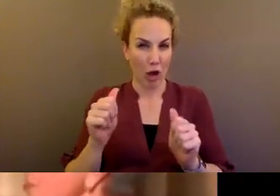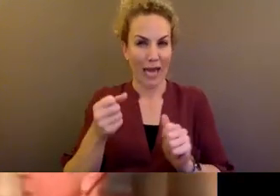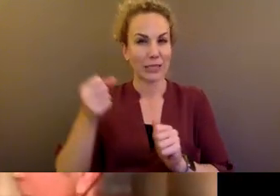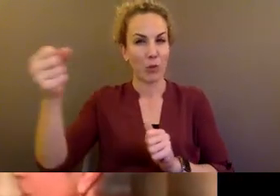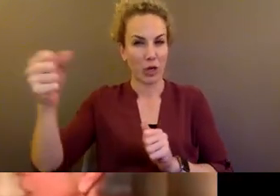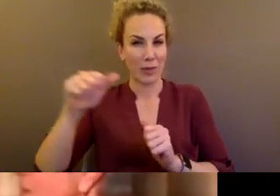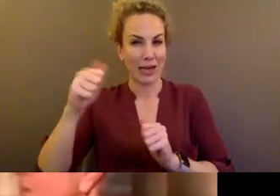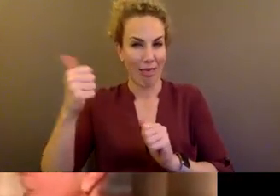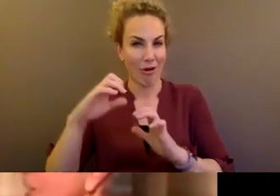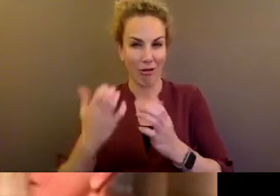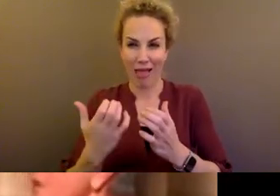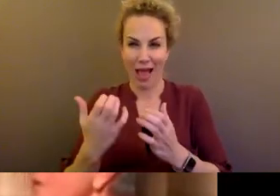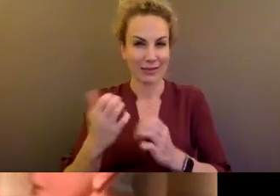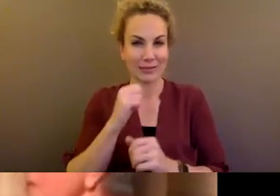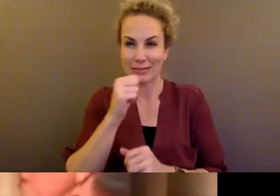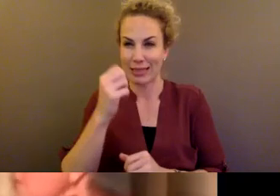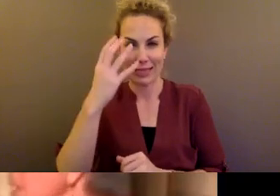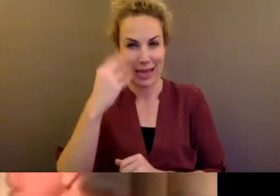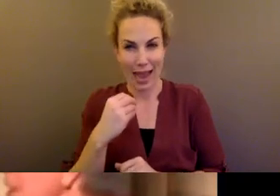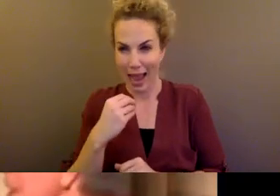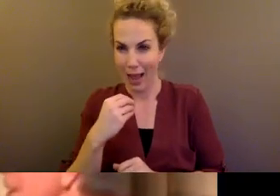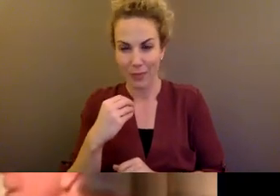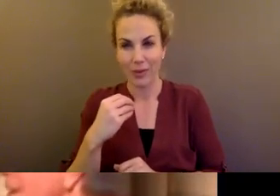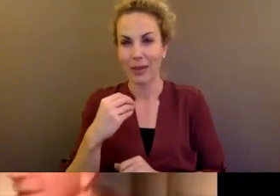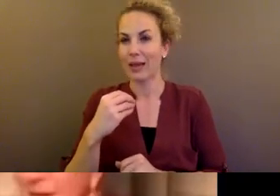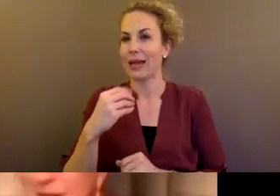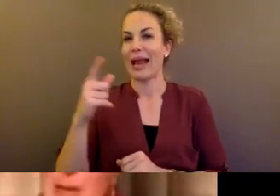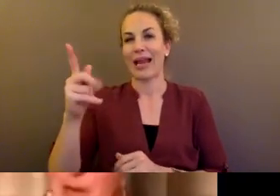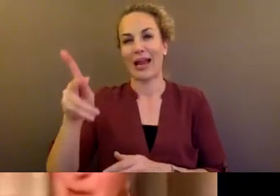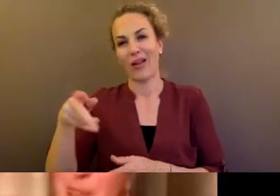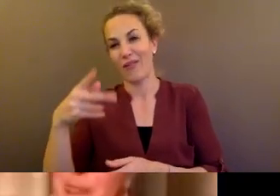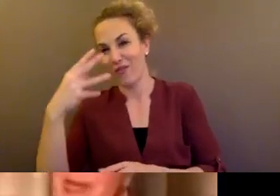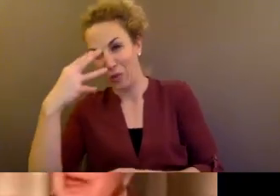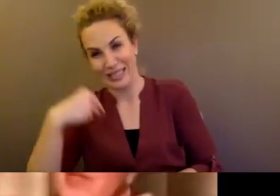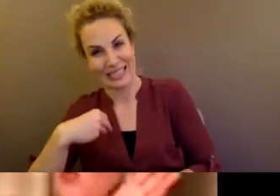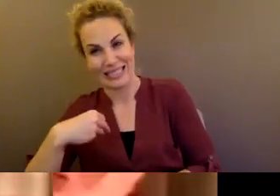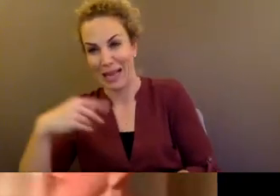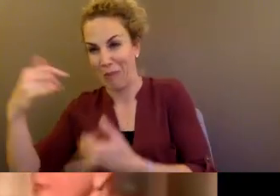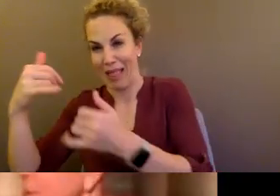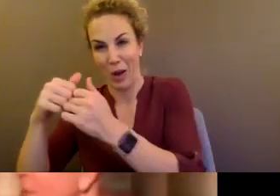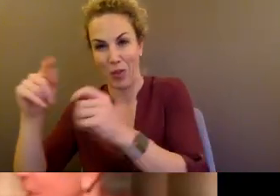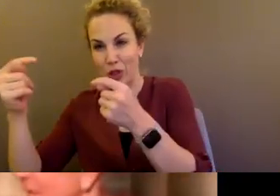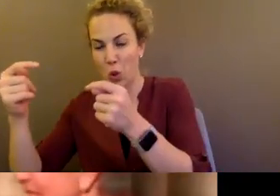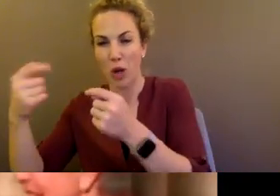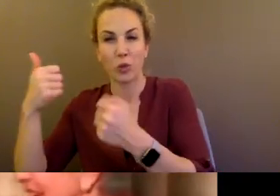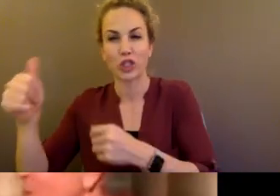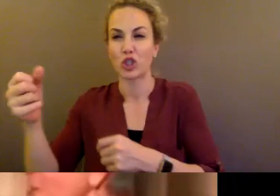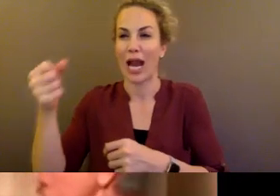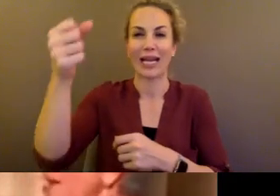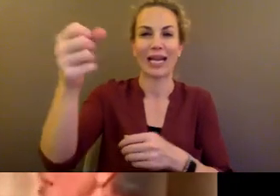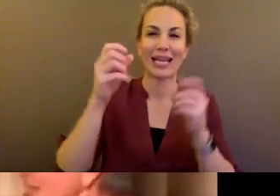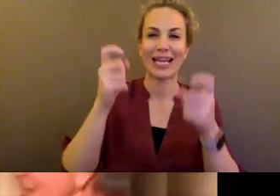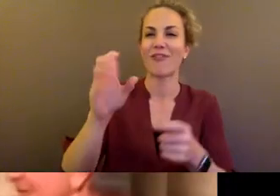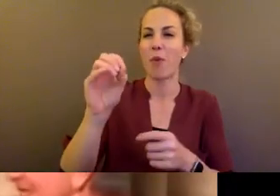another classroom where they don't nap, and he fell over in the block area, asleep. We tried giving him Ovaltine at night.